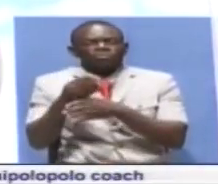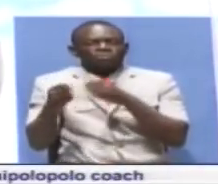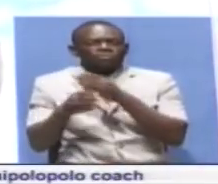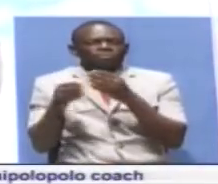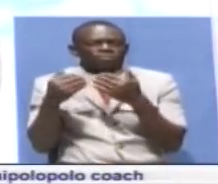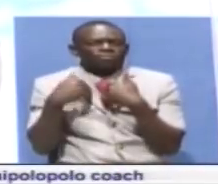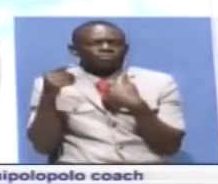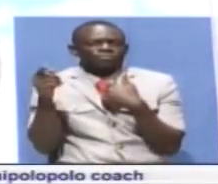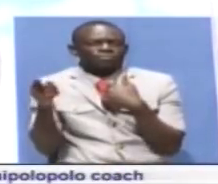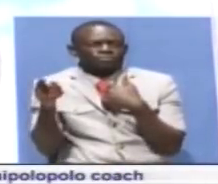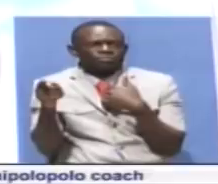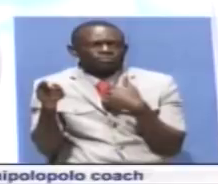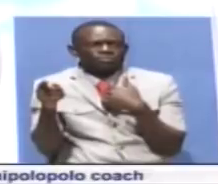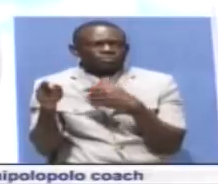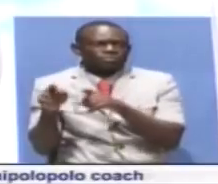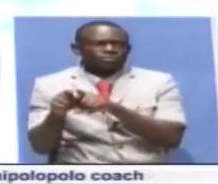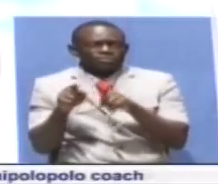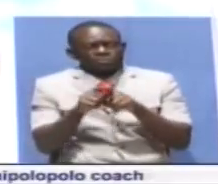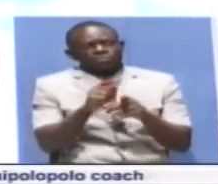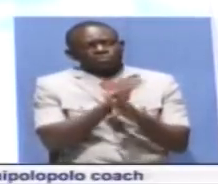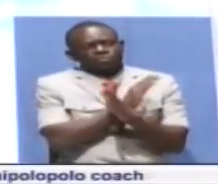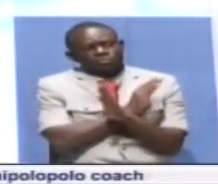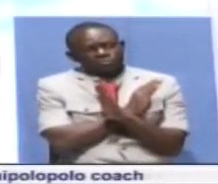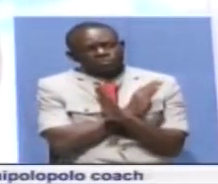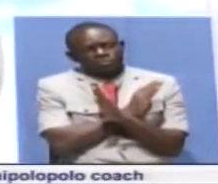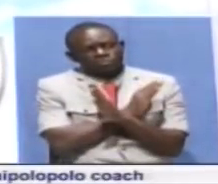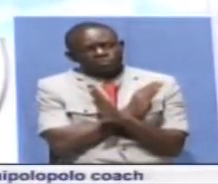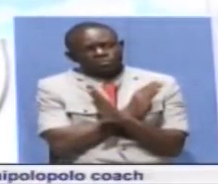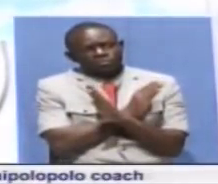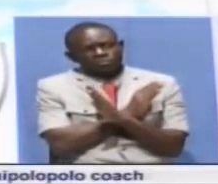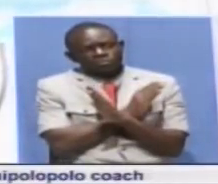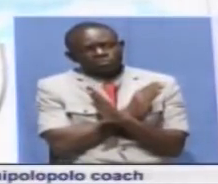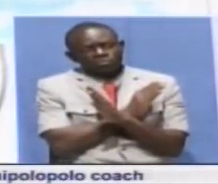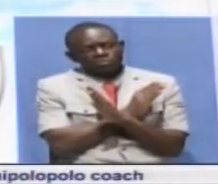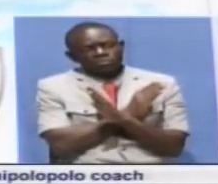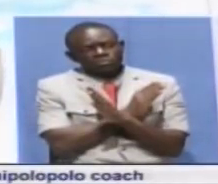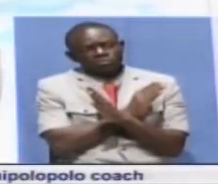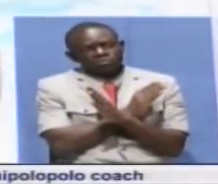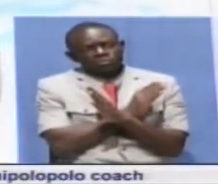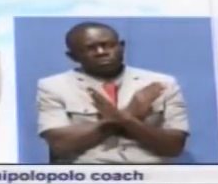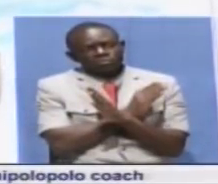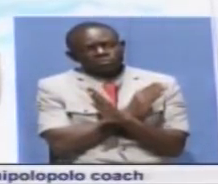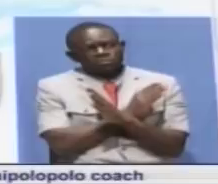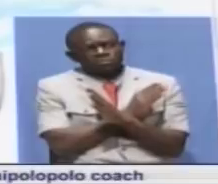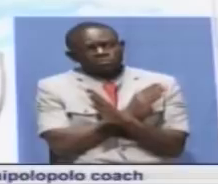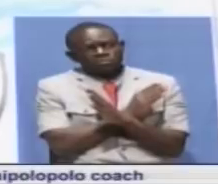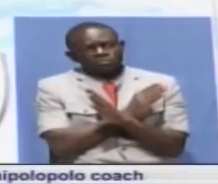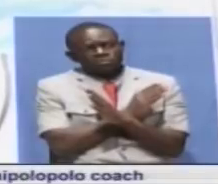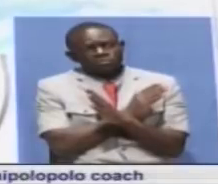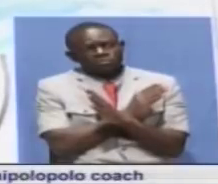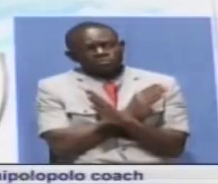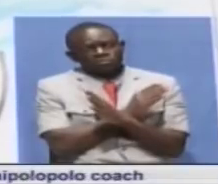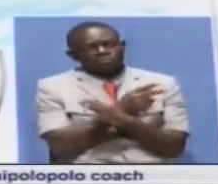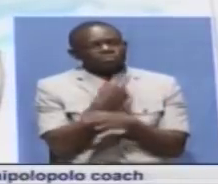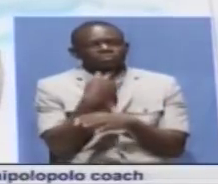Zambian facilities are in place already. So this is contributing to the delays at the border because we are